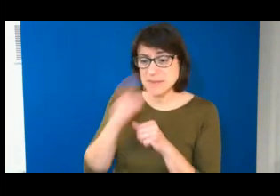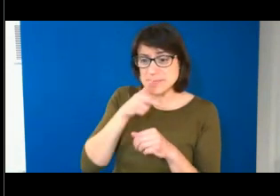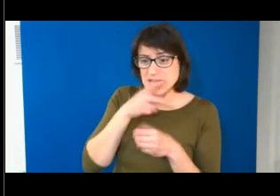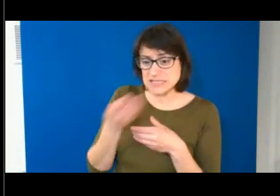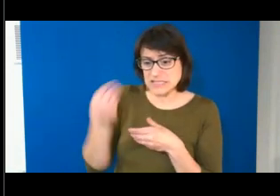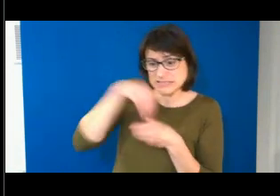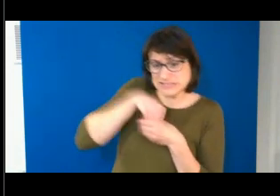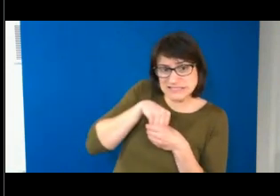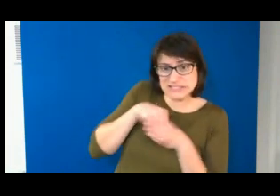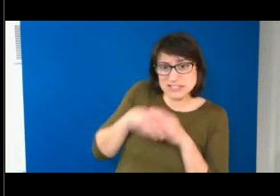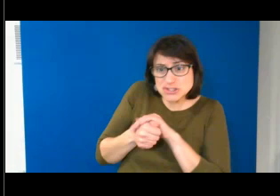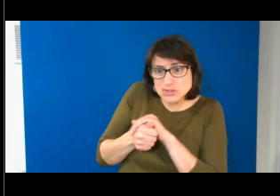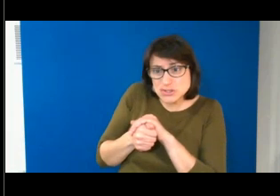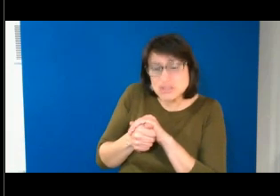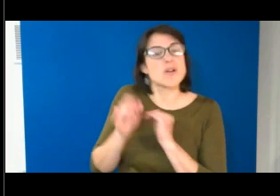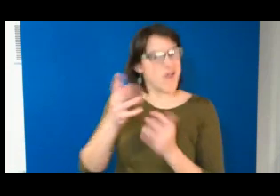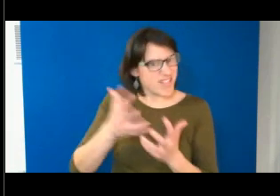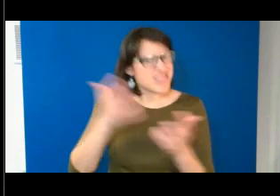engagement with the technology.